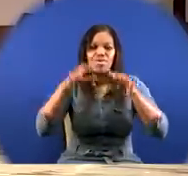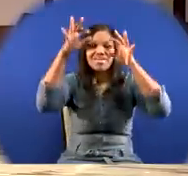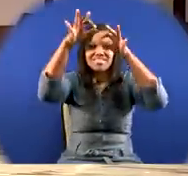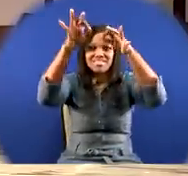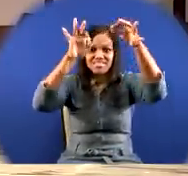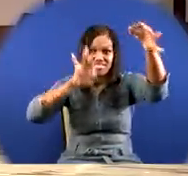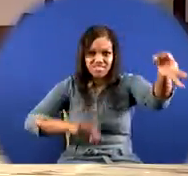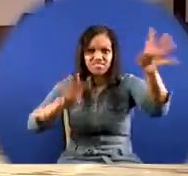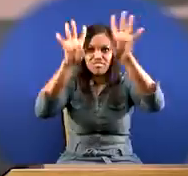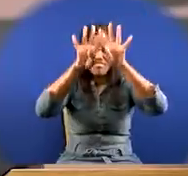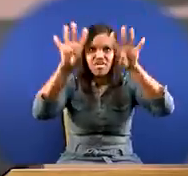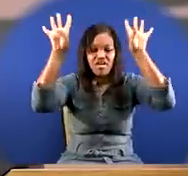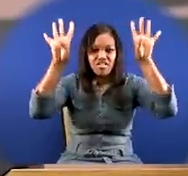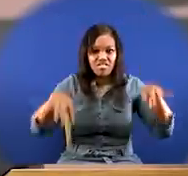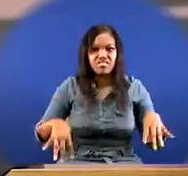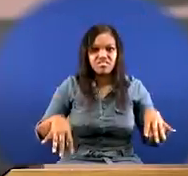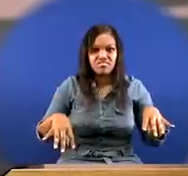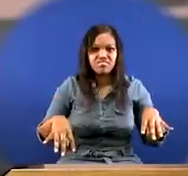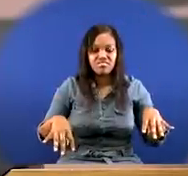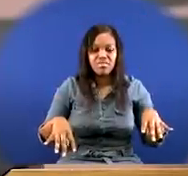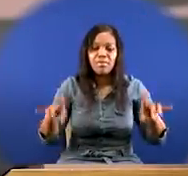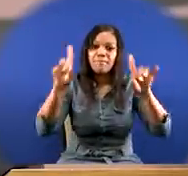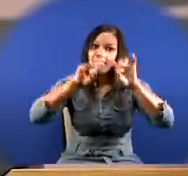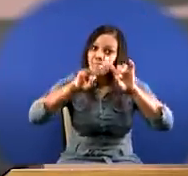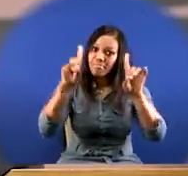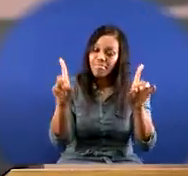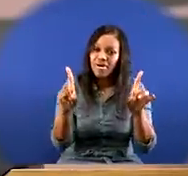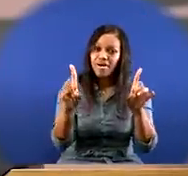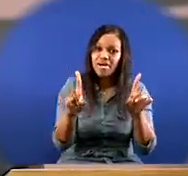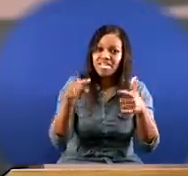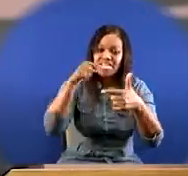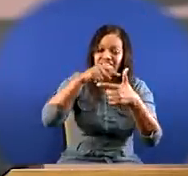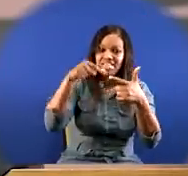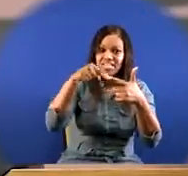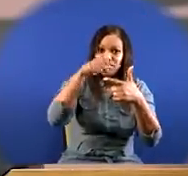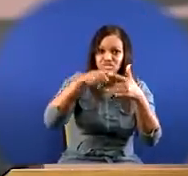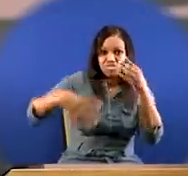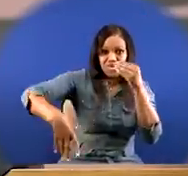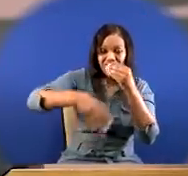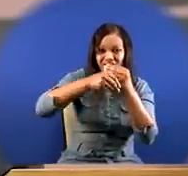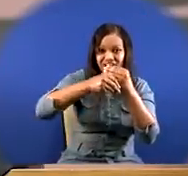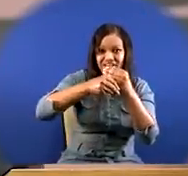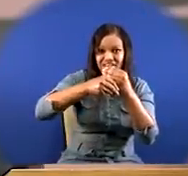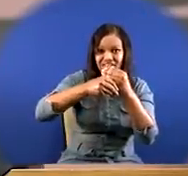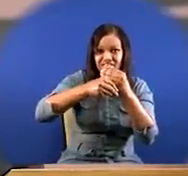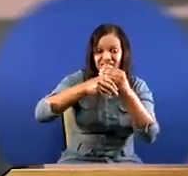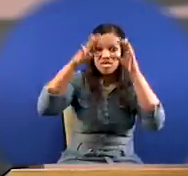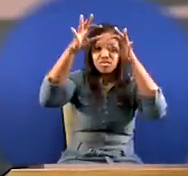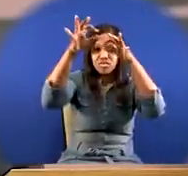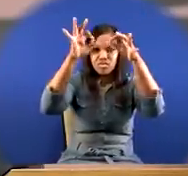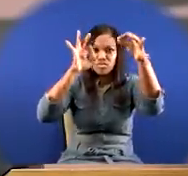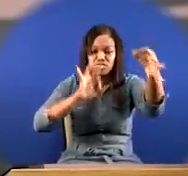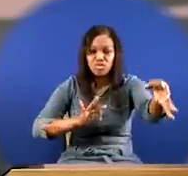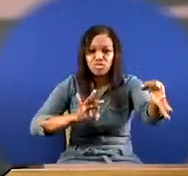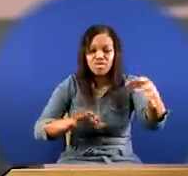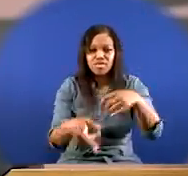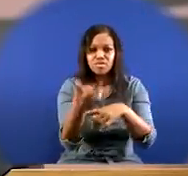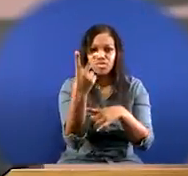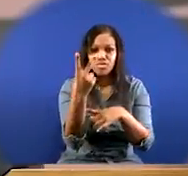the veil. But Matthew and Mark add that it was torn in